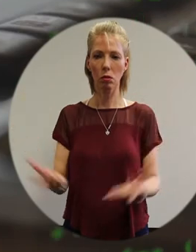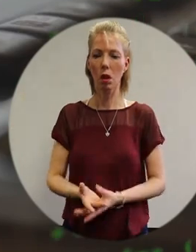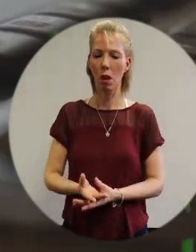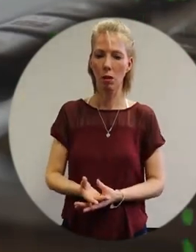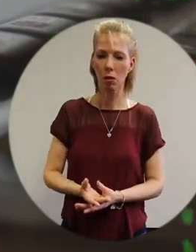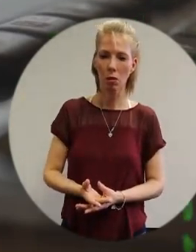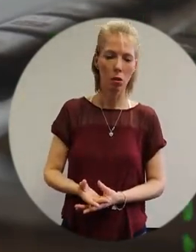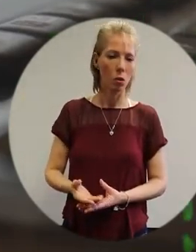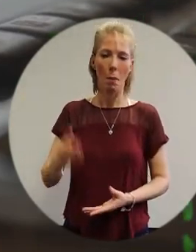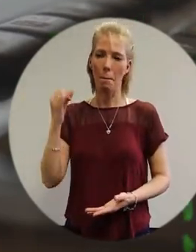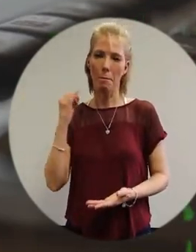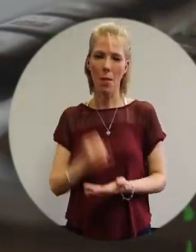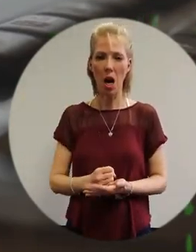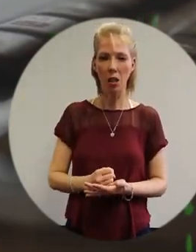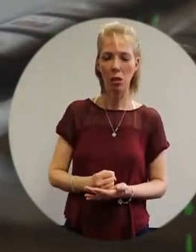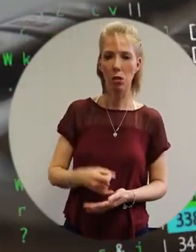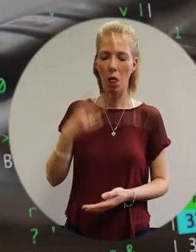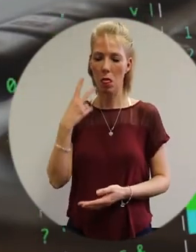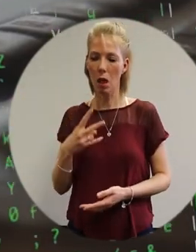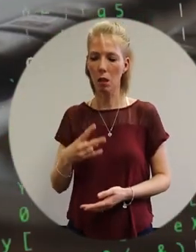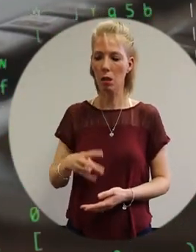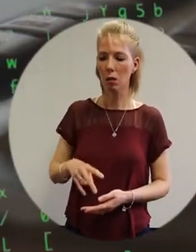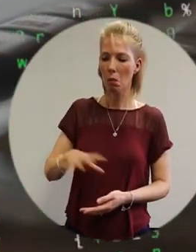you can get in trouble. You can be even fined or arrested.